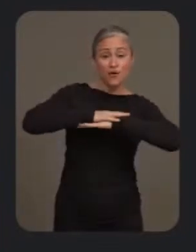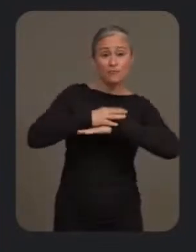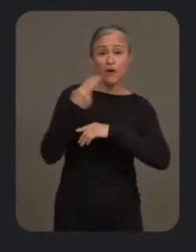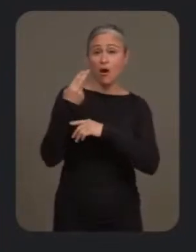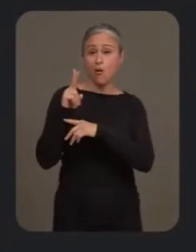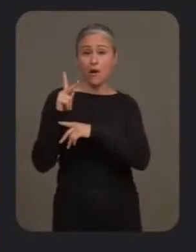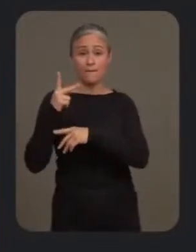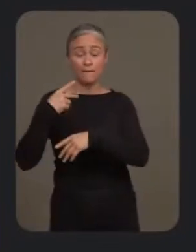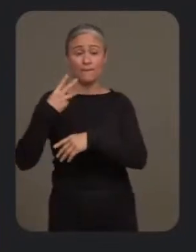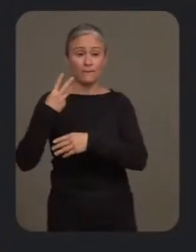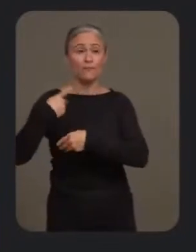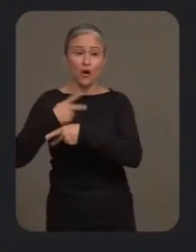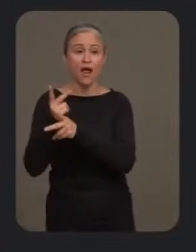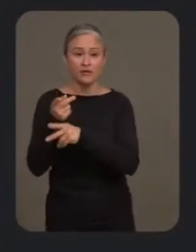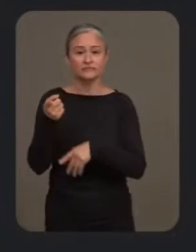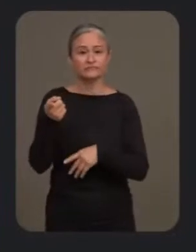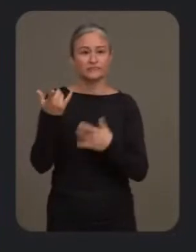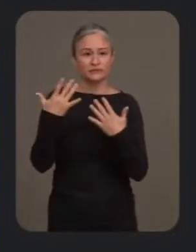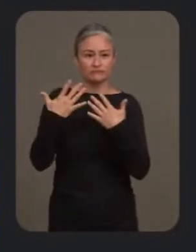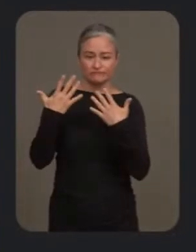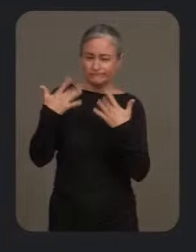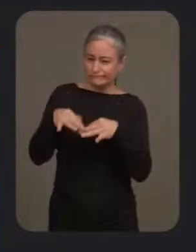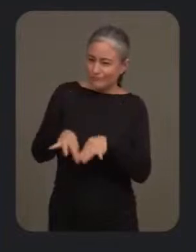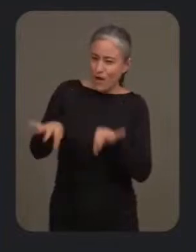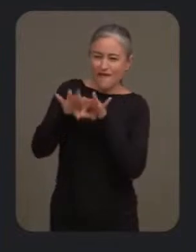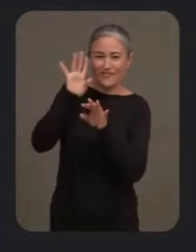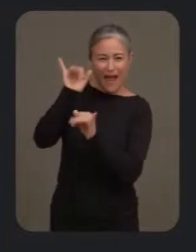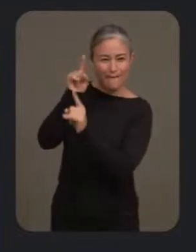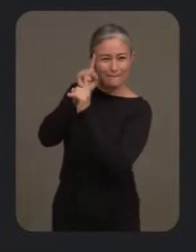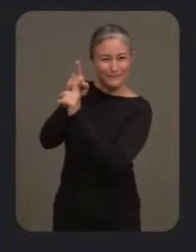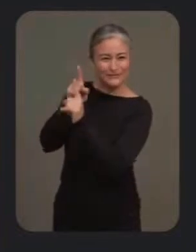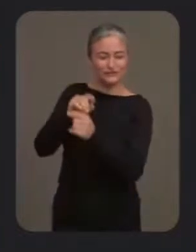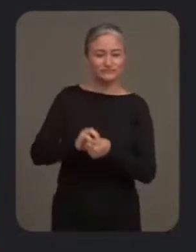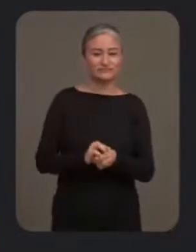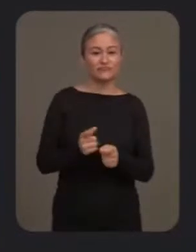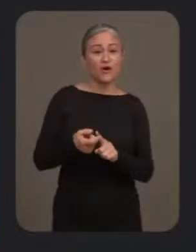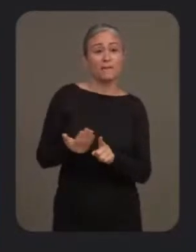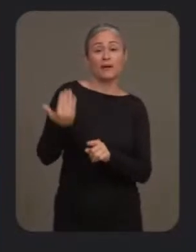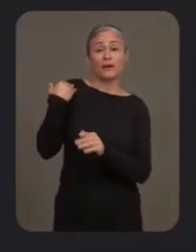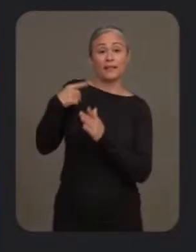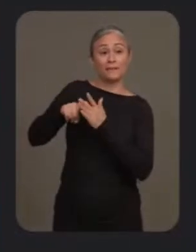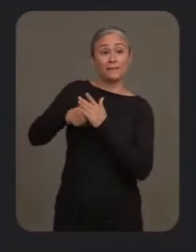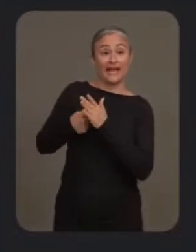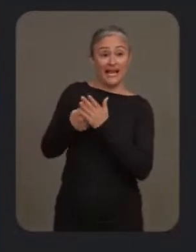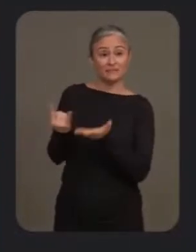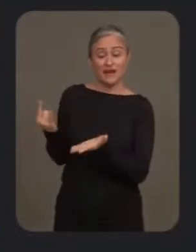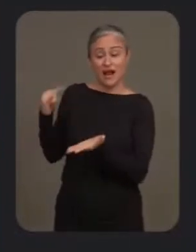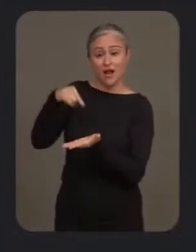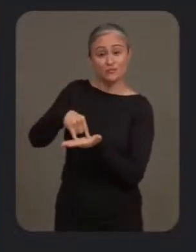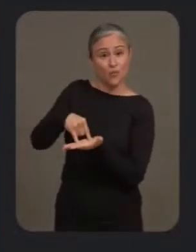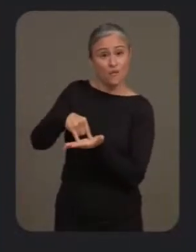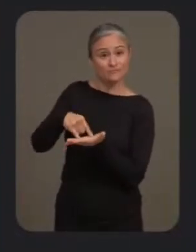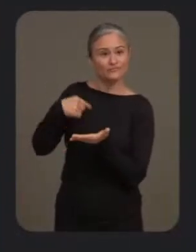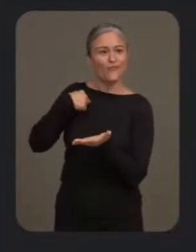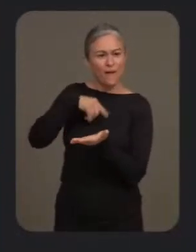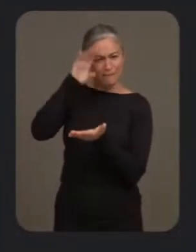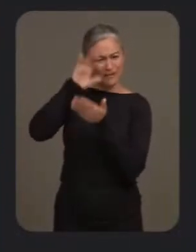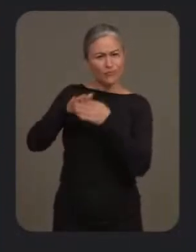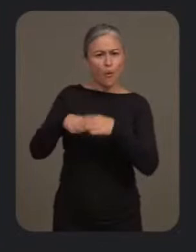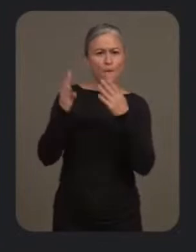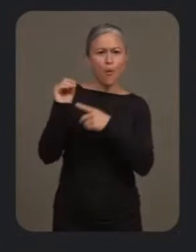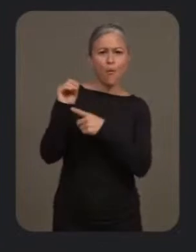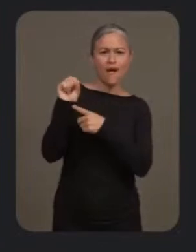hardware products have been integral to that mission. From the beginning of Android, we believed that an open OS